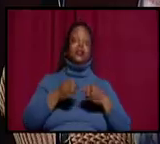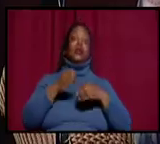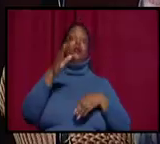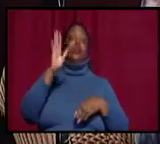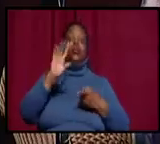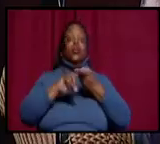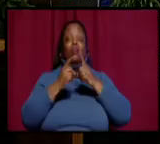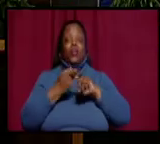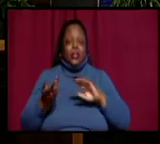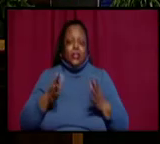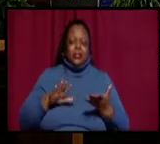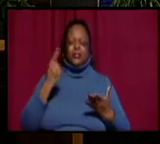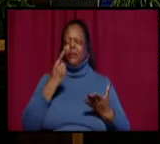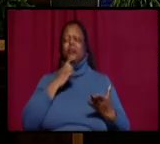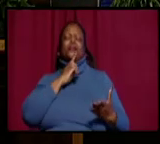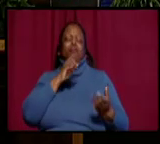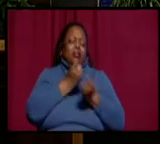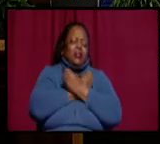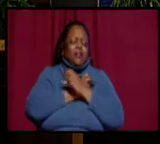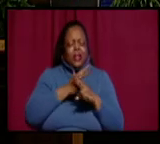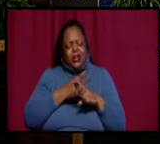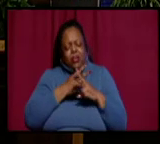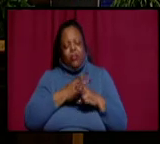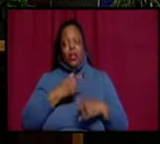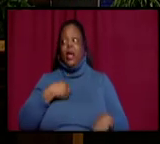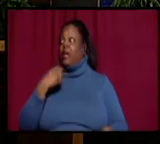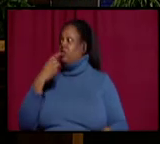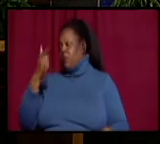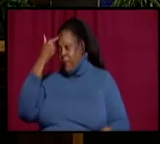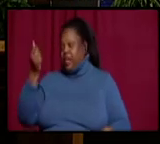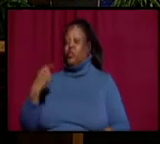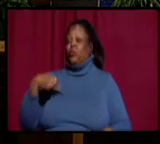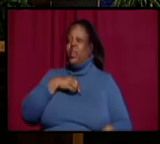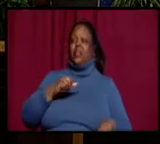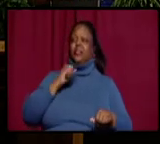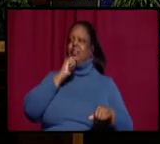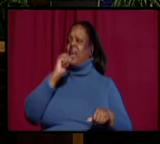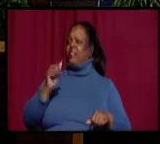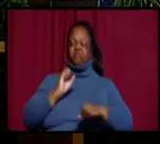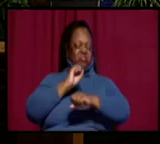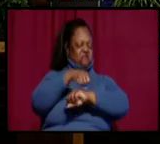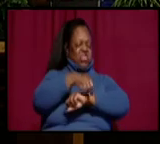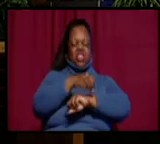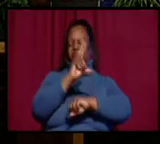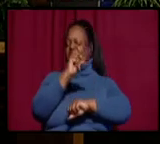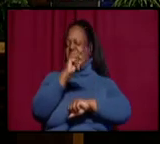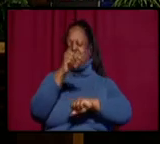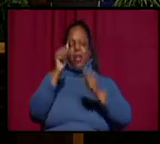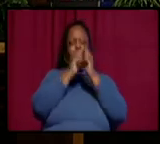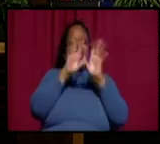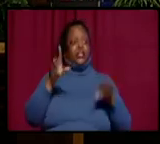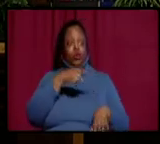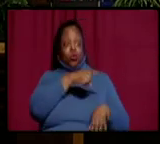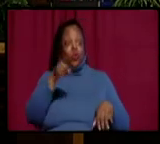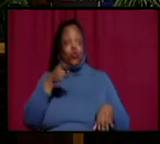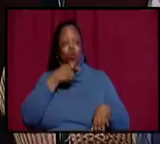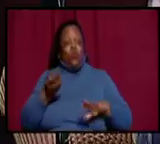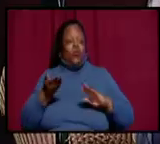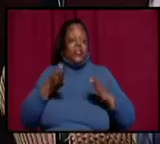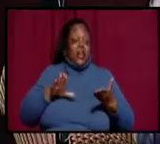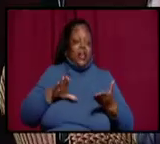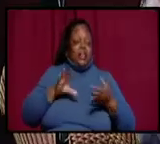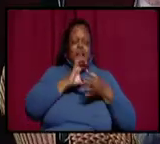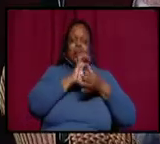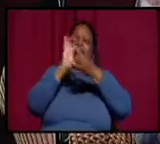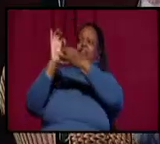a loved one, somebody that you love and care for? And I told them, because we're still not defeated, because blessed are they that die in